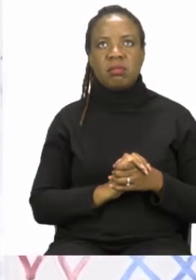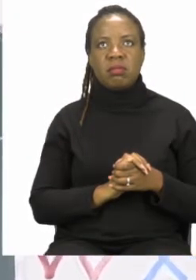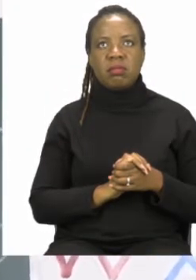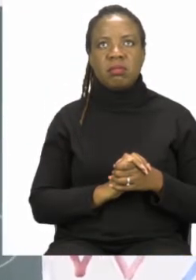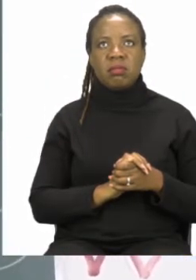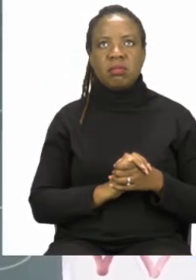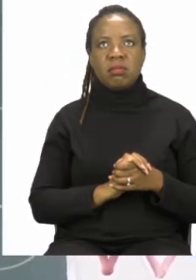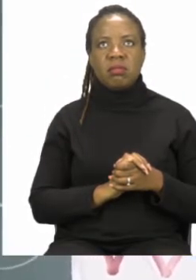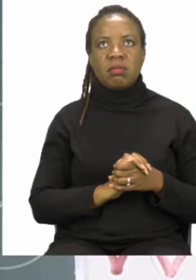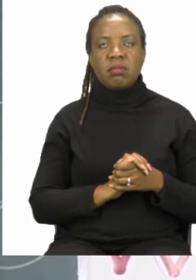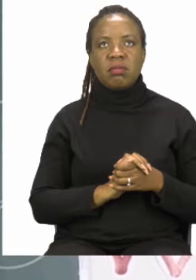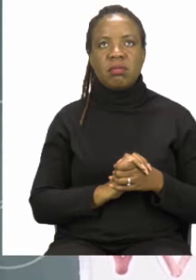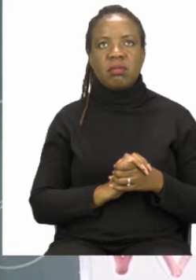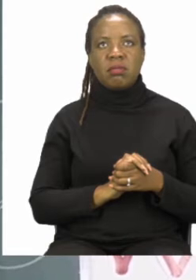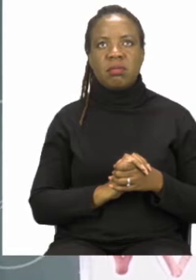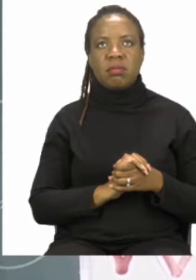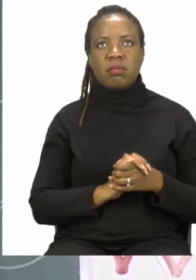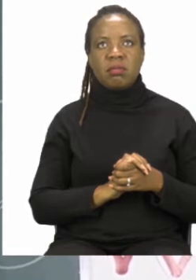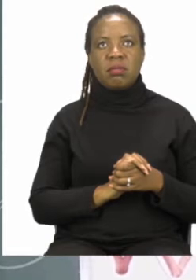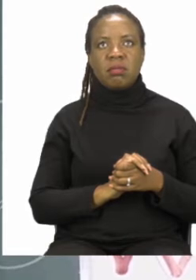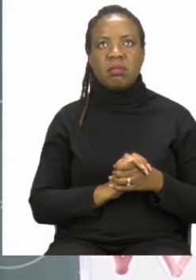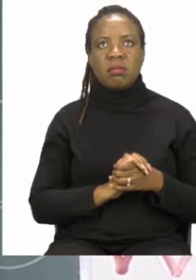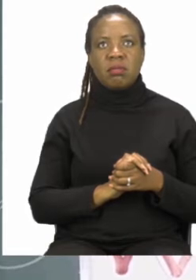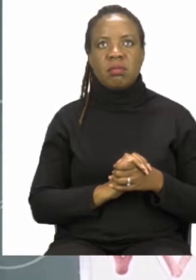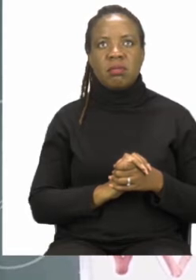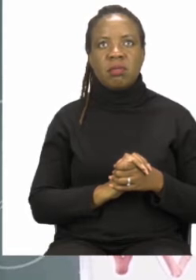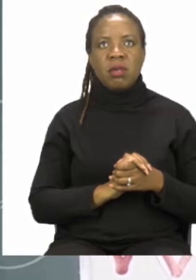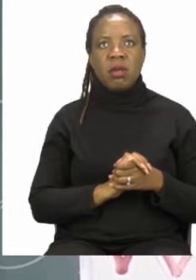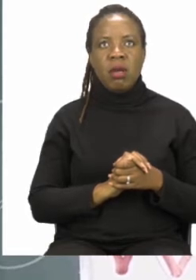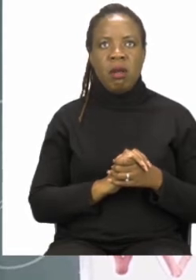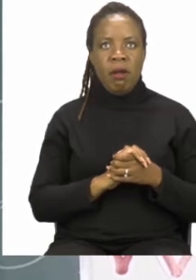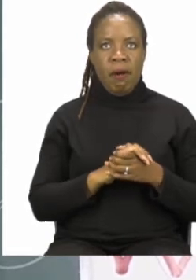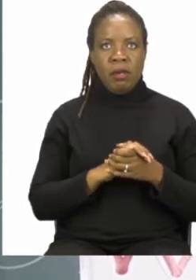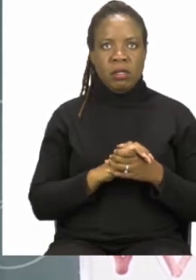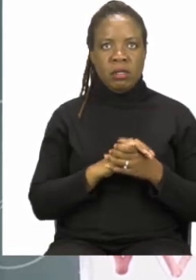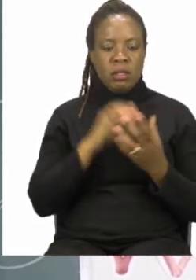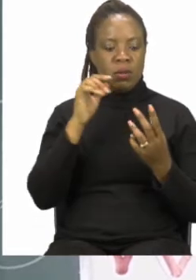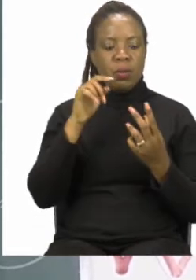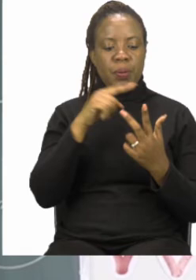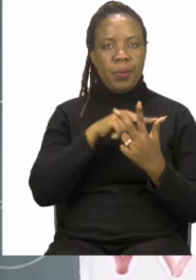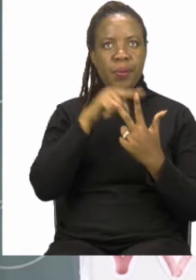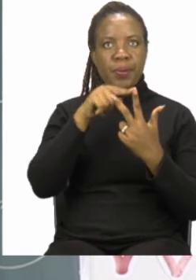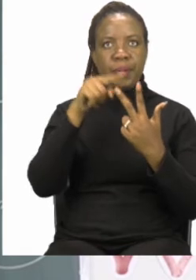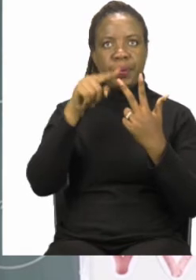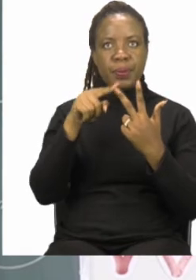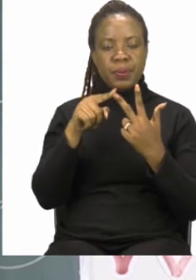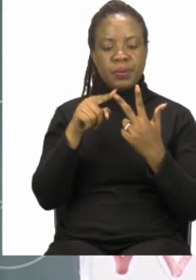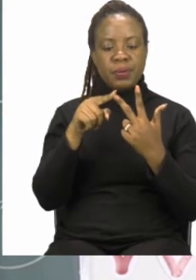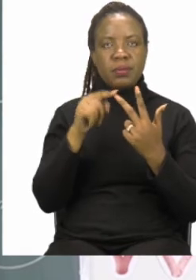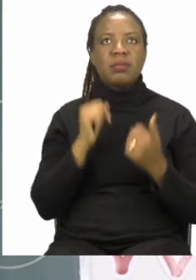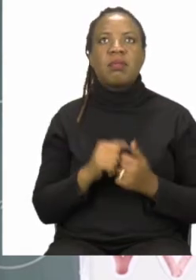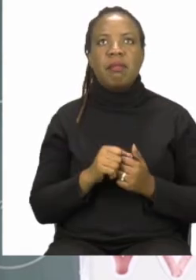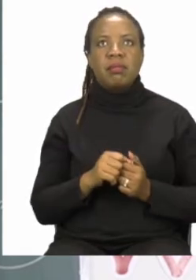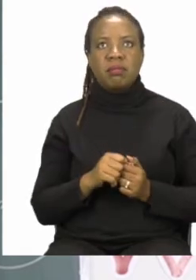start in 3s, we know that we have to hold up 3 fingers. 1, 2, and